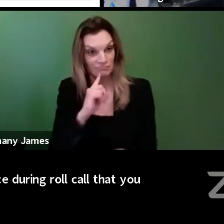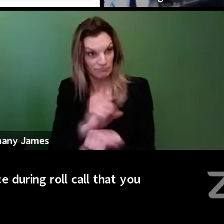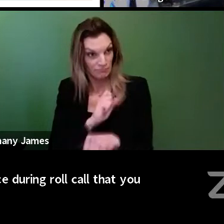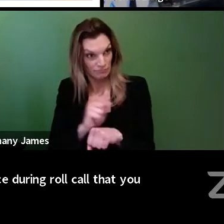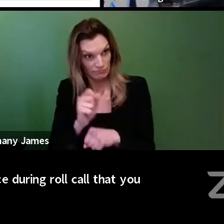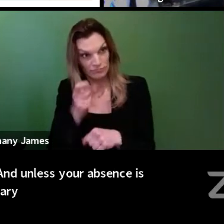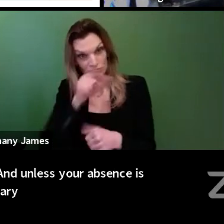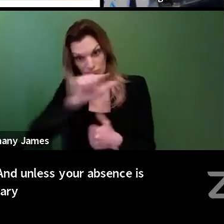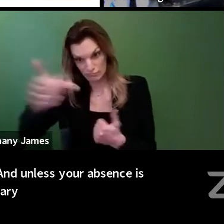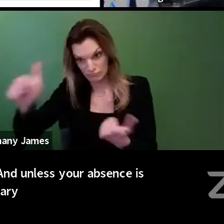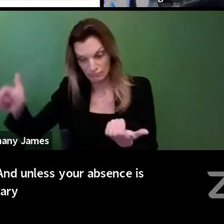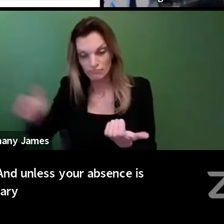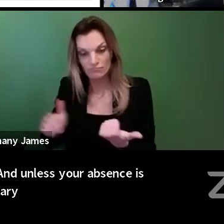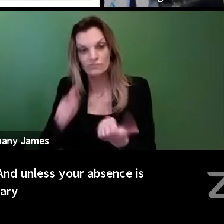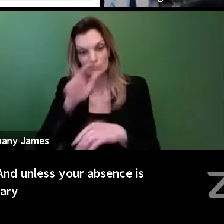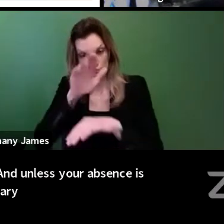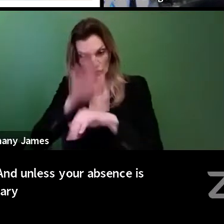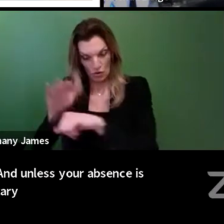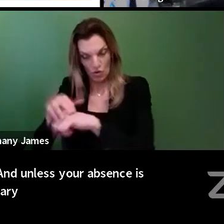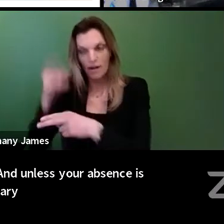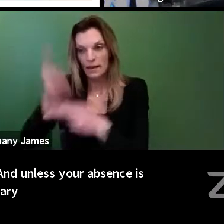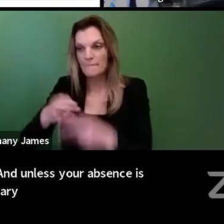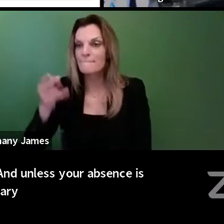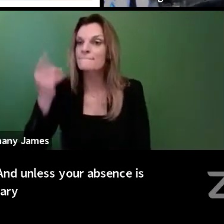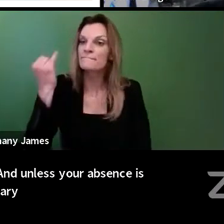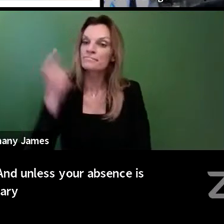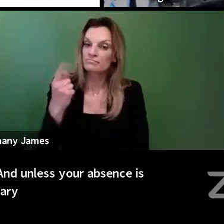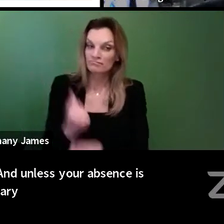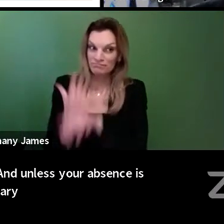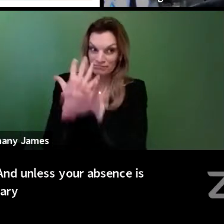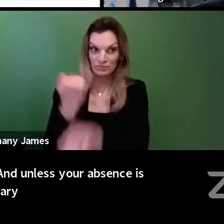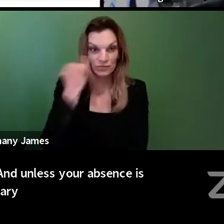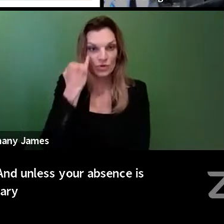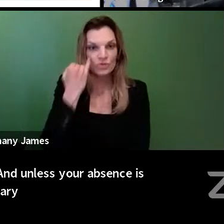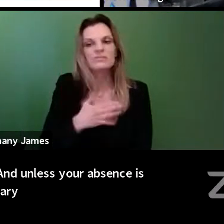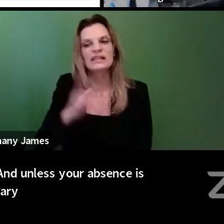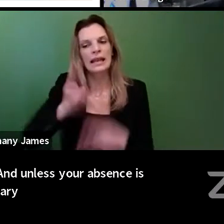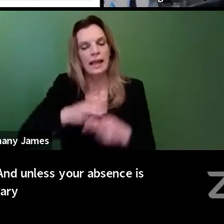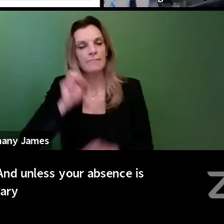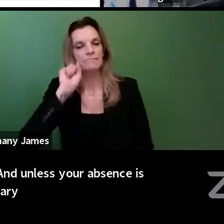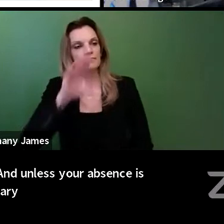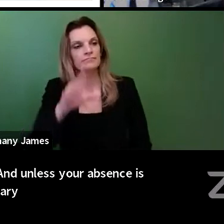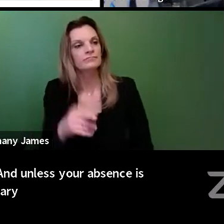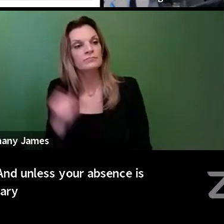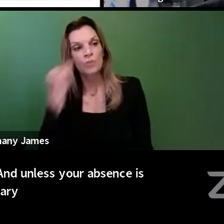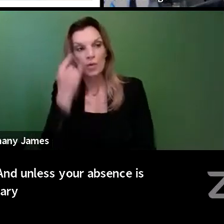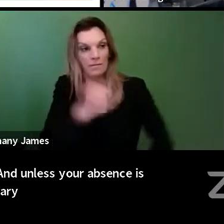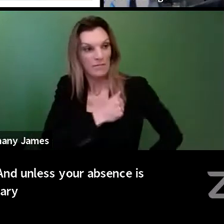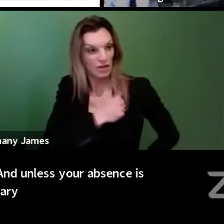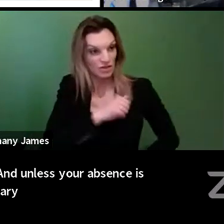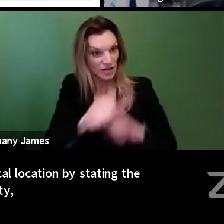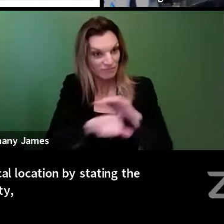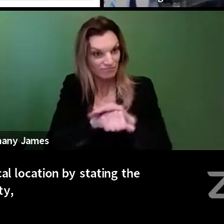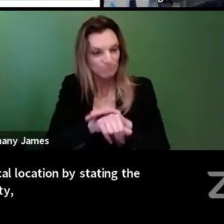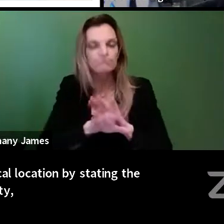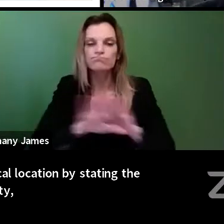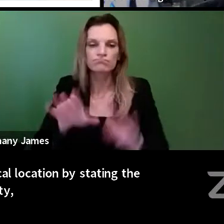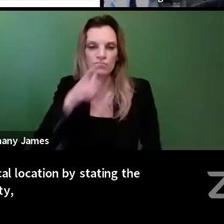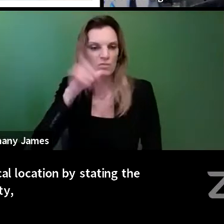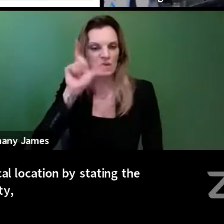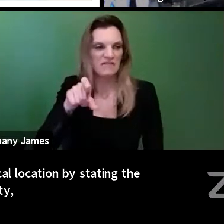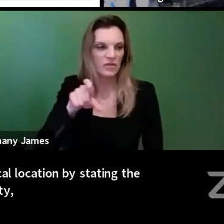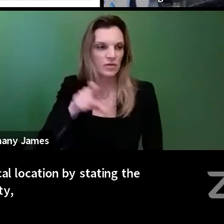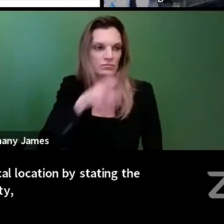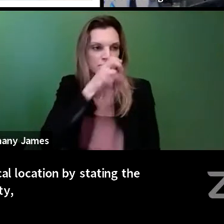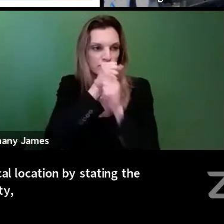due to military duty, please announce your physical location by stating the county, city, township, or village, and the state from which you are attending